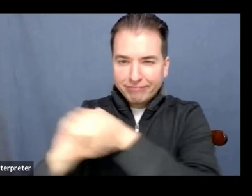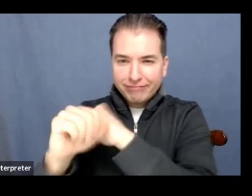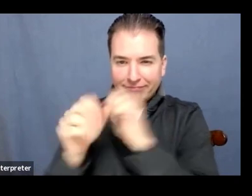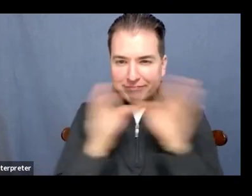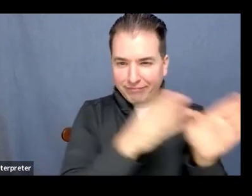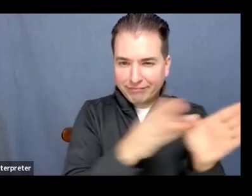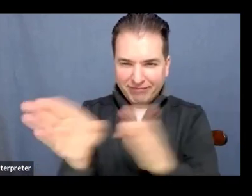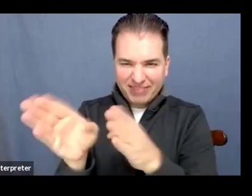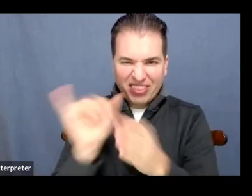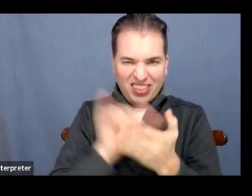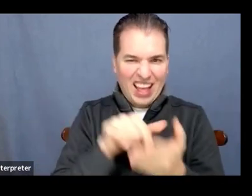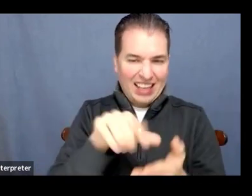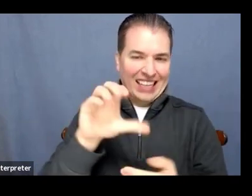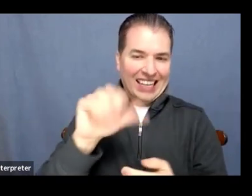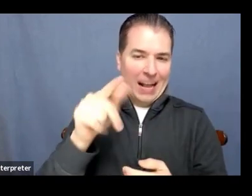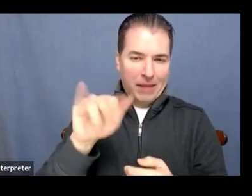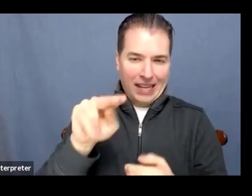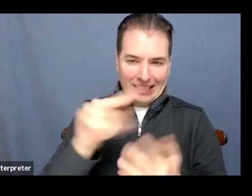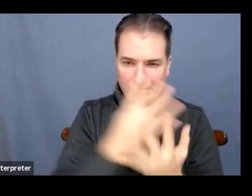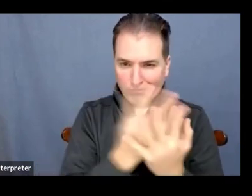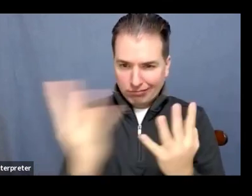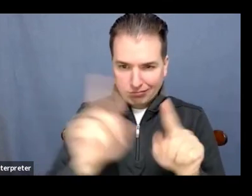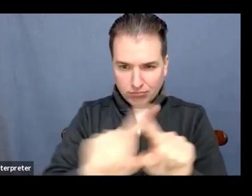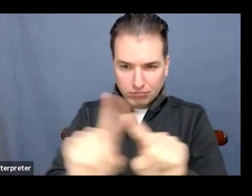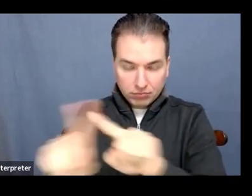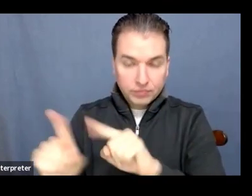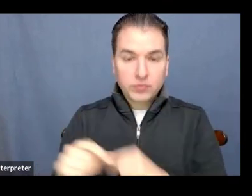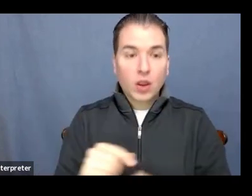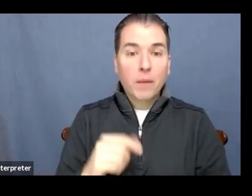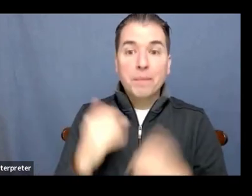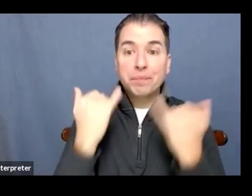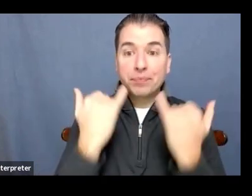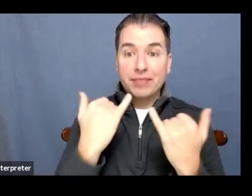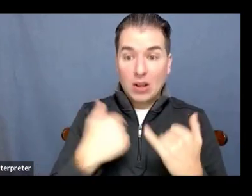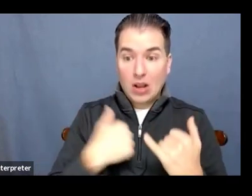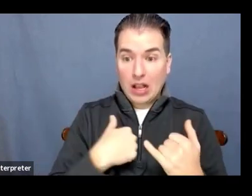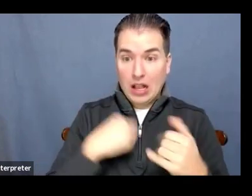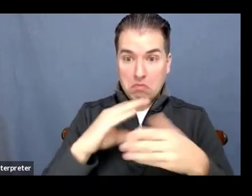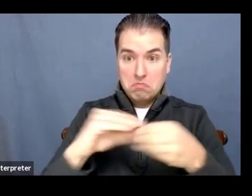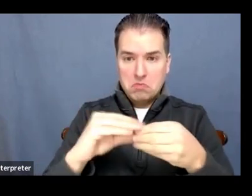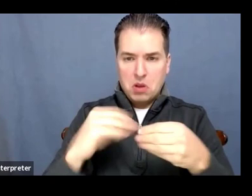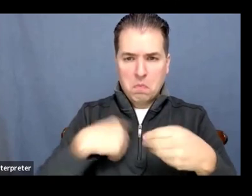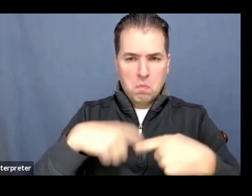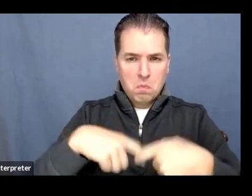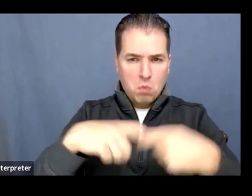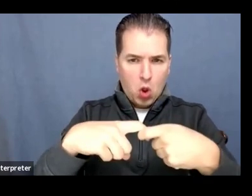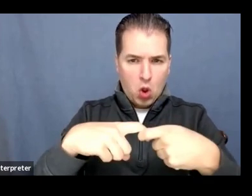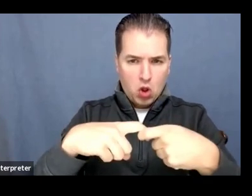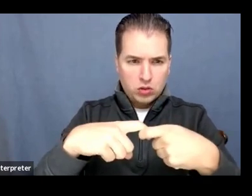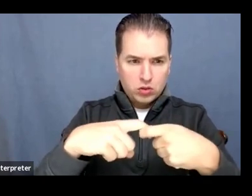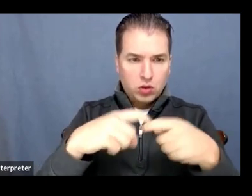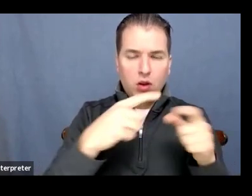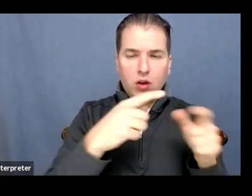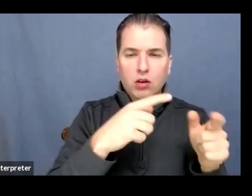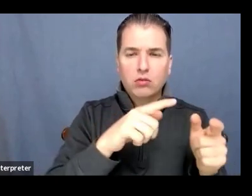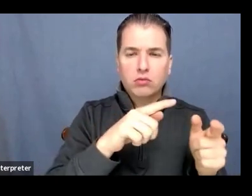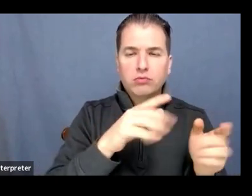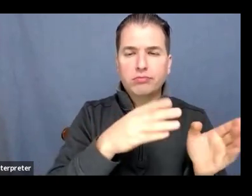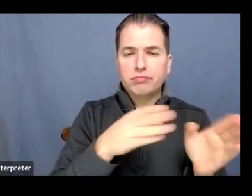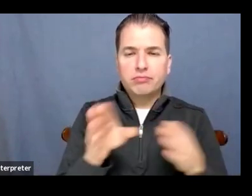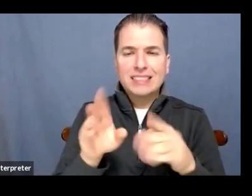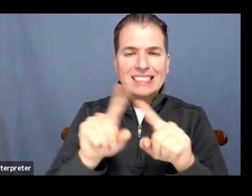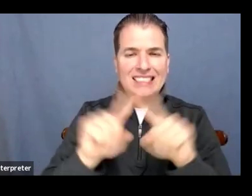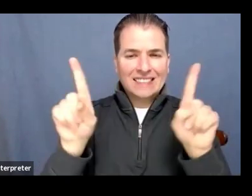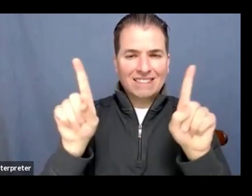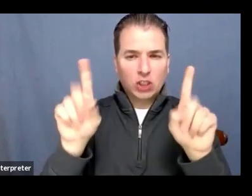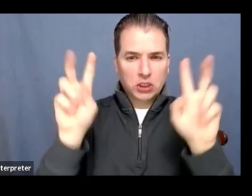go forward. But I want to pause for a moment because we've been talking about some ideas here for campaigns. The question